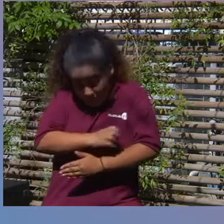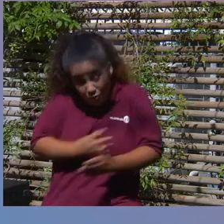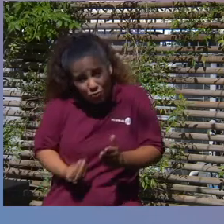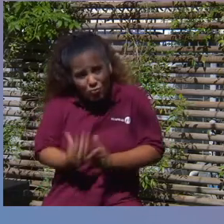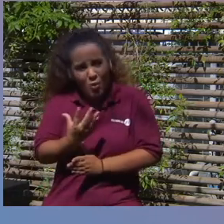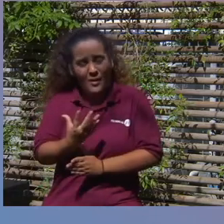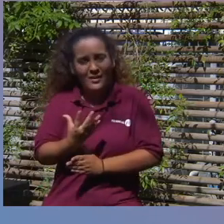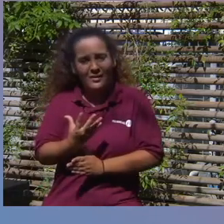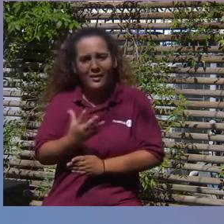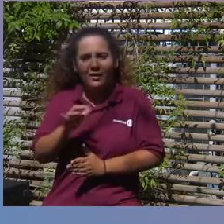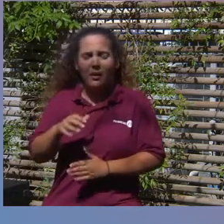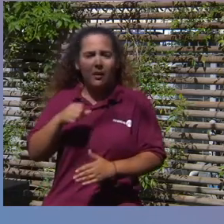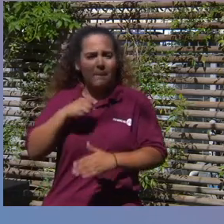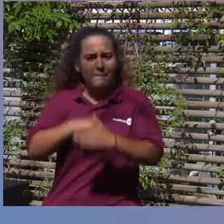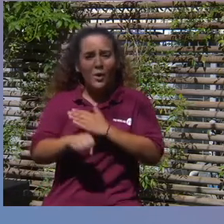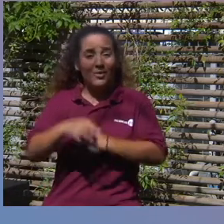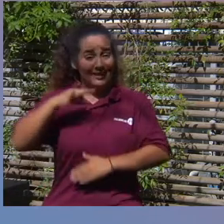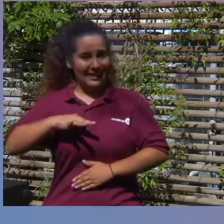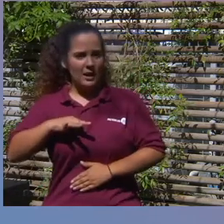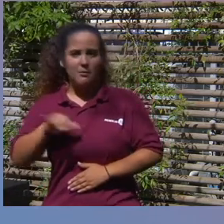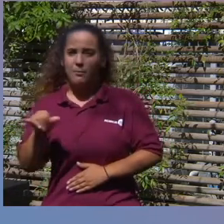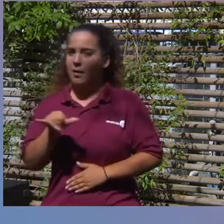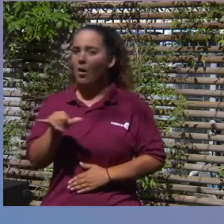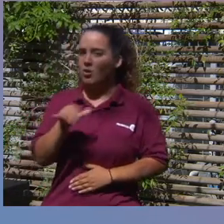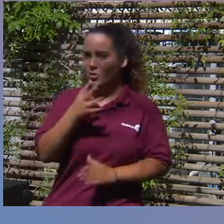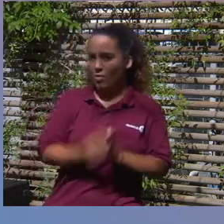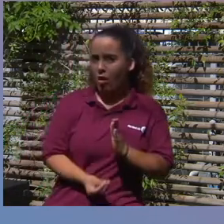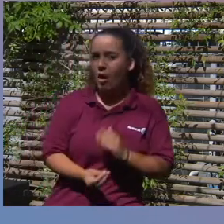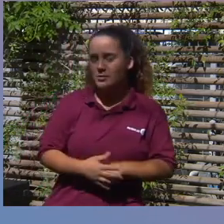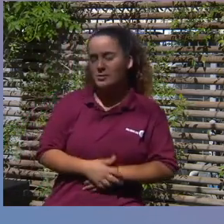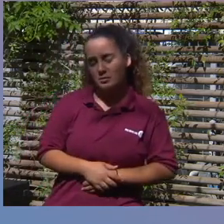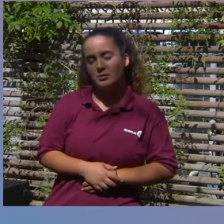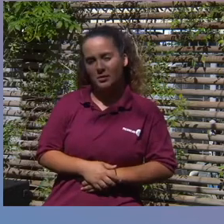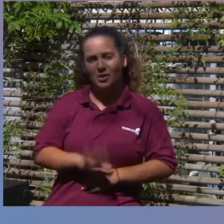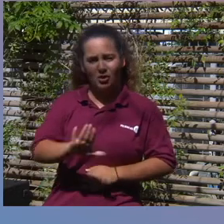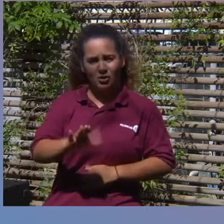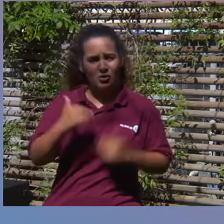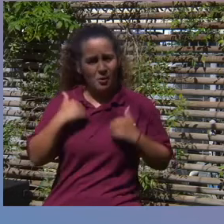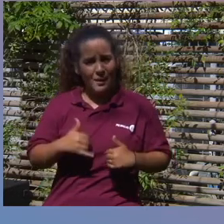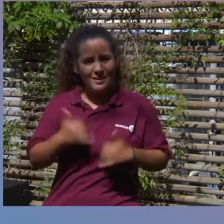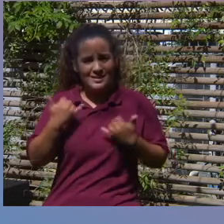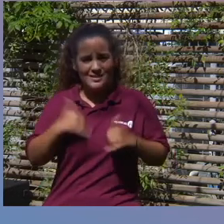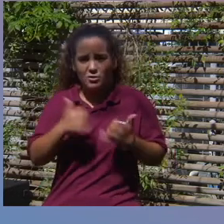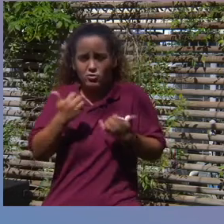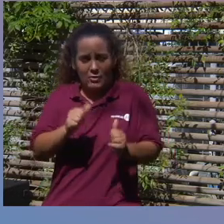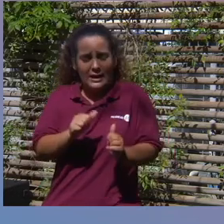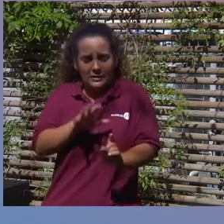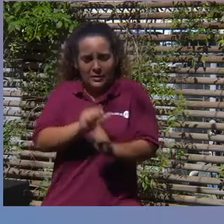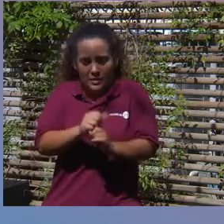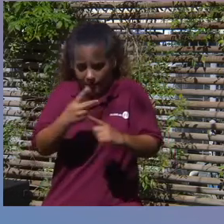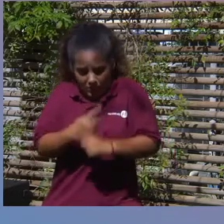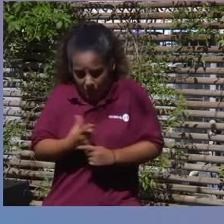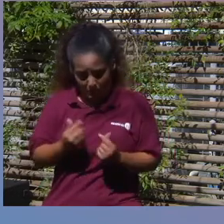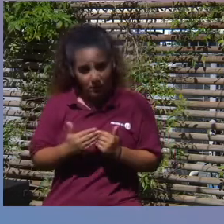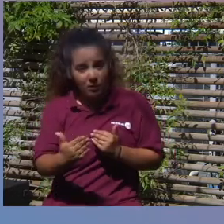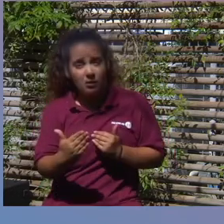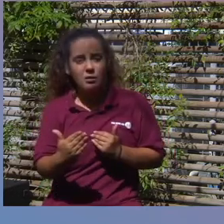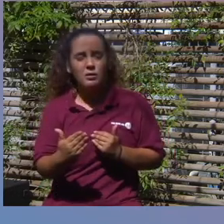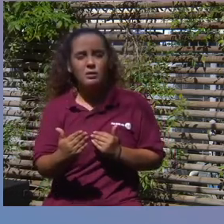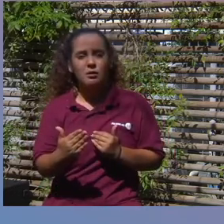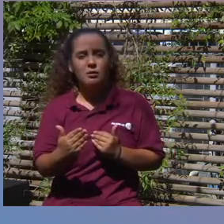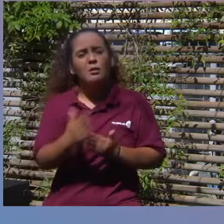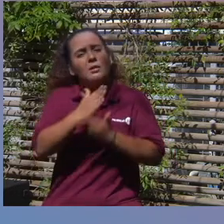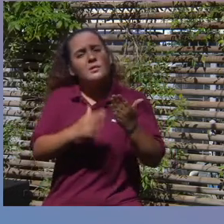a loss. Birth is a gain, but it's a loss. To your body's still reaching for it. And some women would